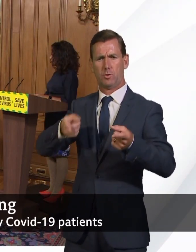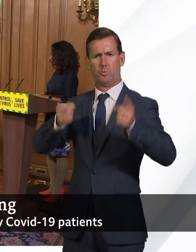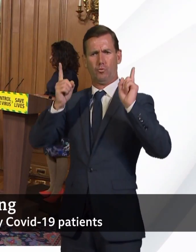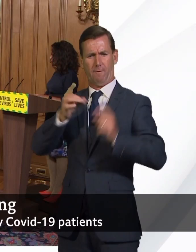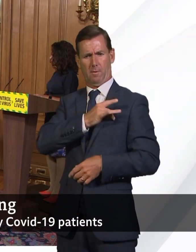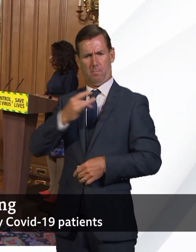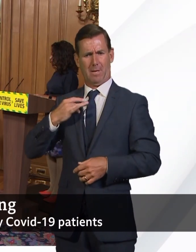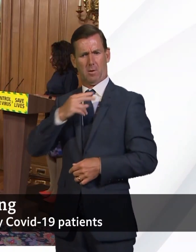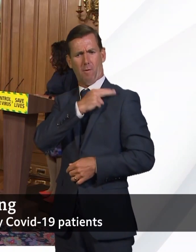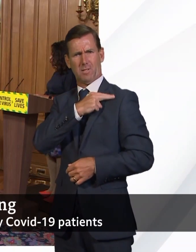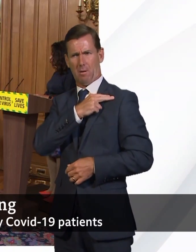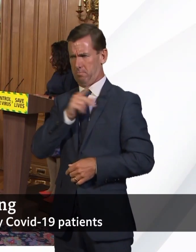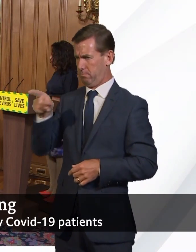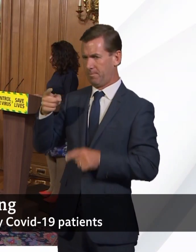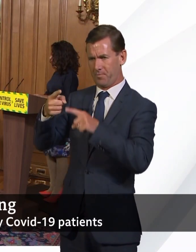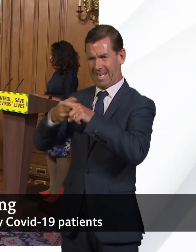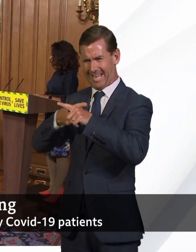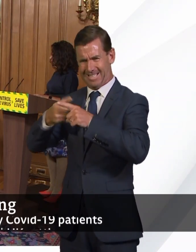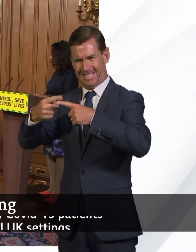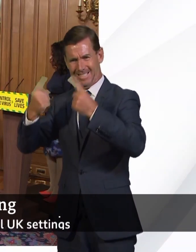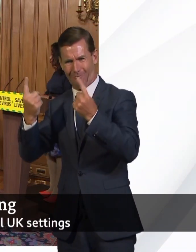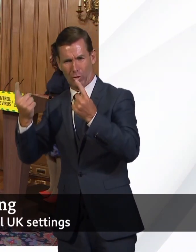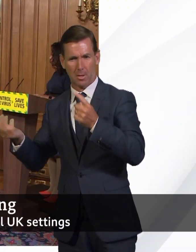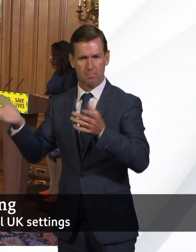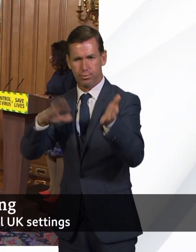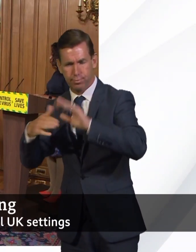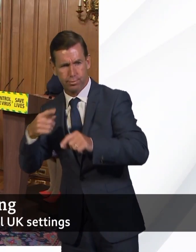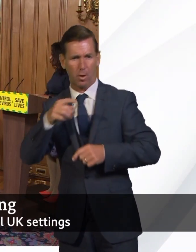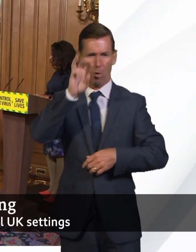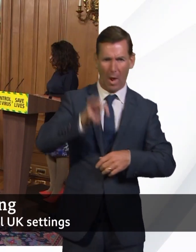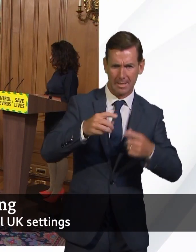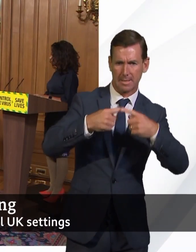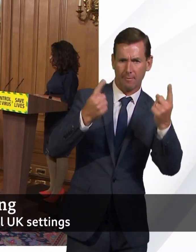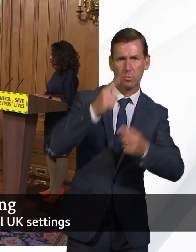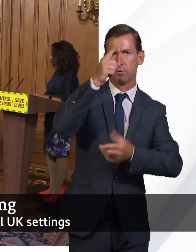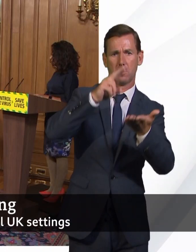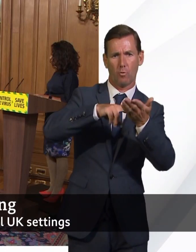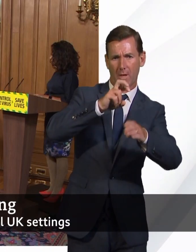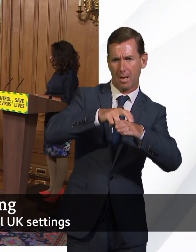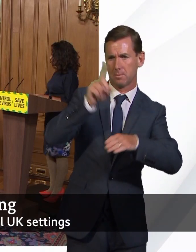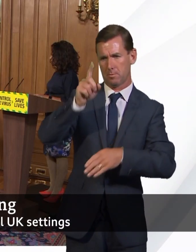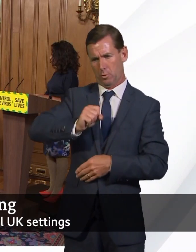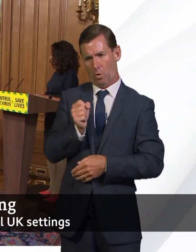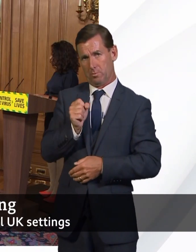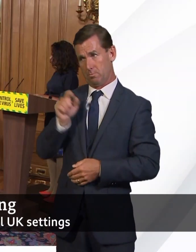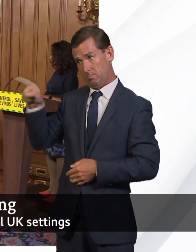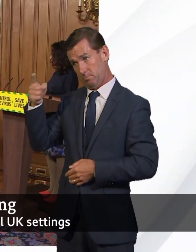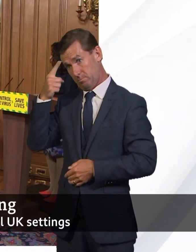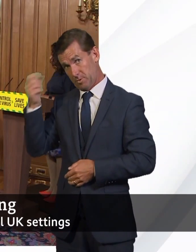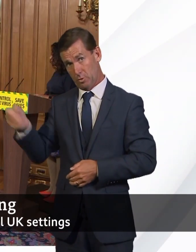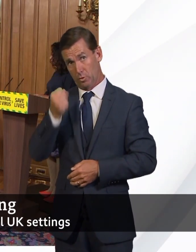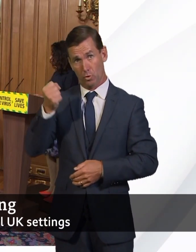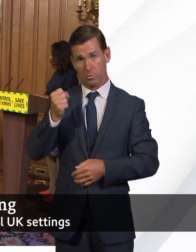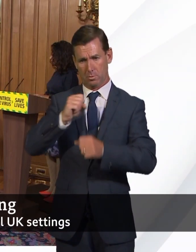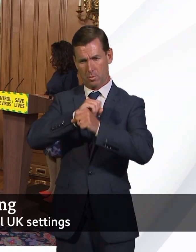leaving lockdown at a different pace and with varying R rates, will she be advising COVID risk assessments, temperature checks and advice